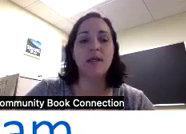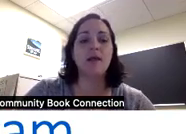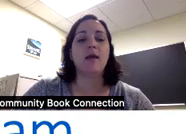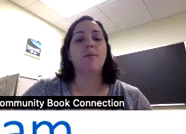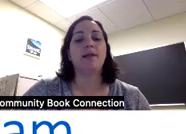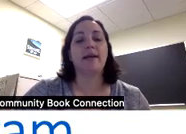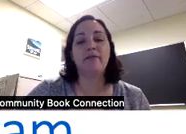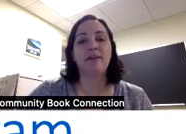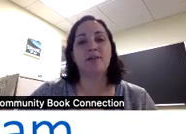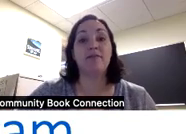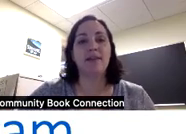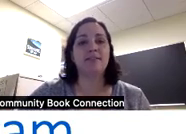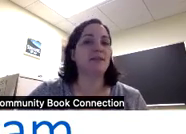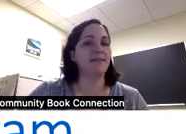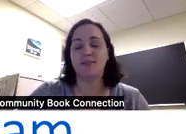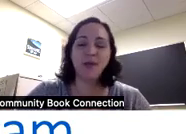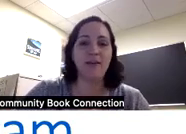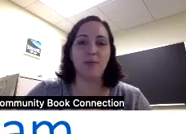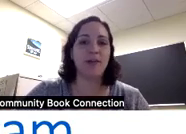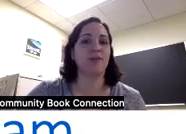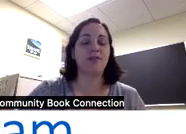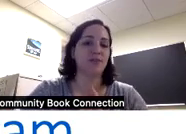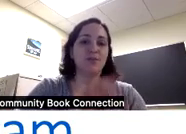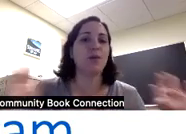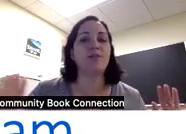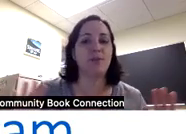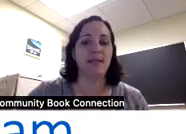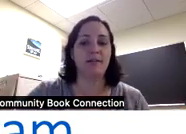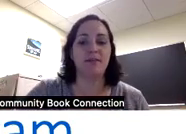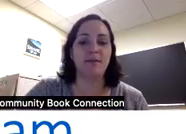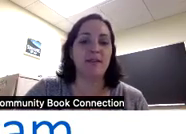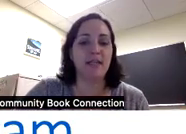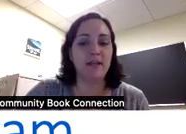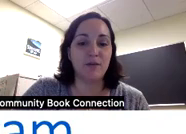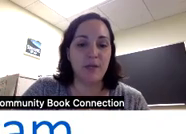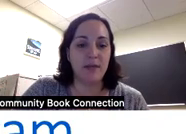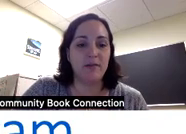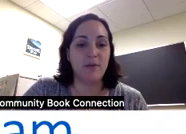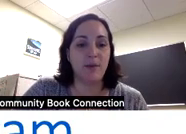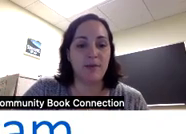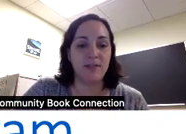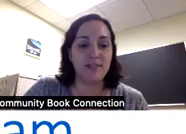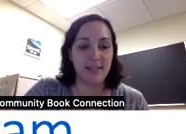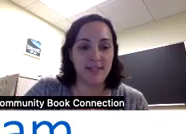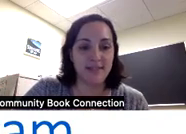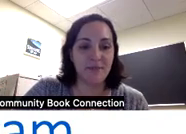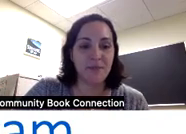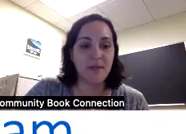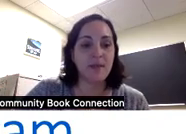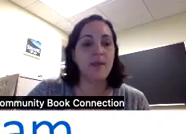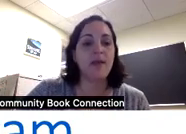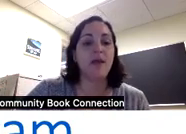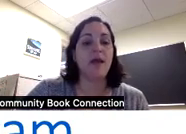controlled. But lionfish are invasive because they don't have their predators. So there's way too many of them and not enough to regulate their population